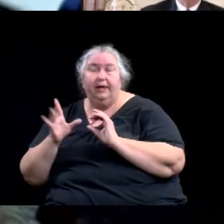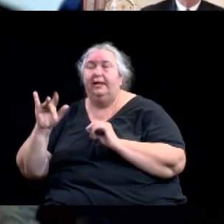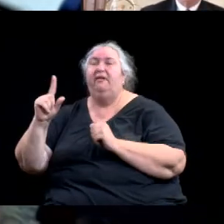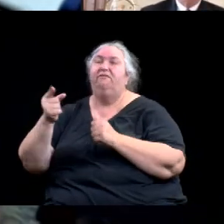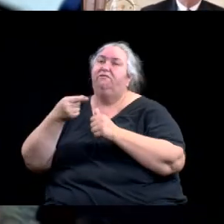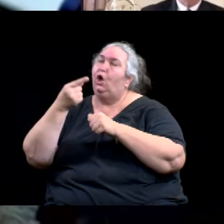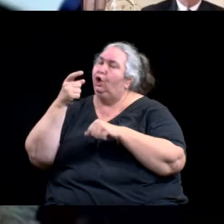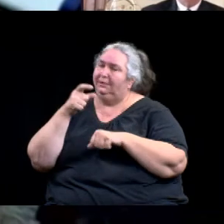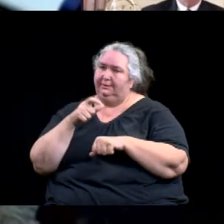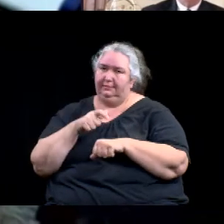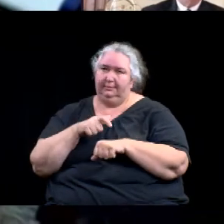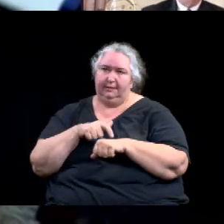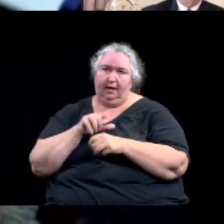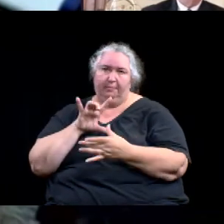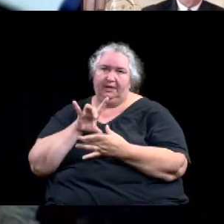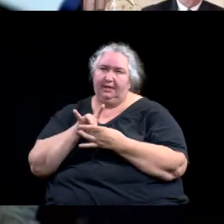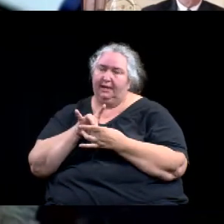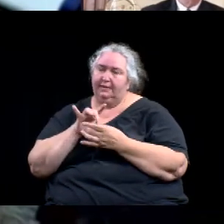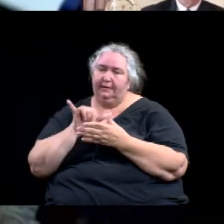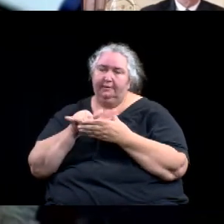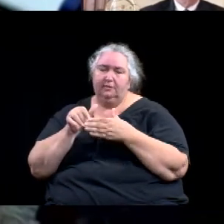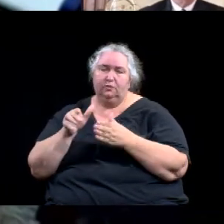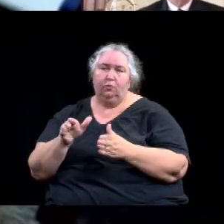Mr. Herring?